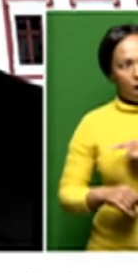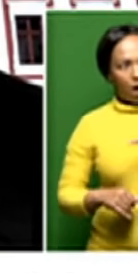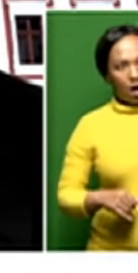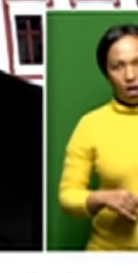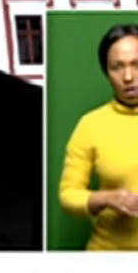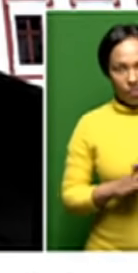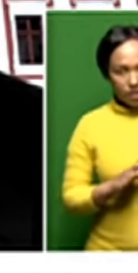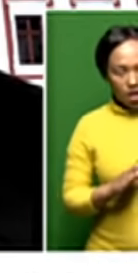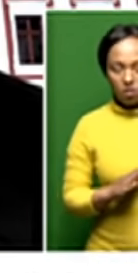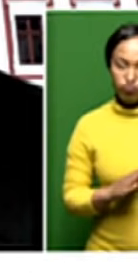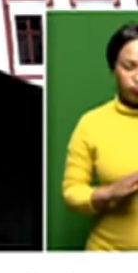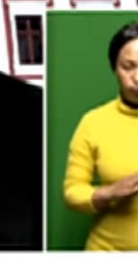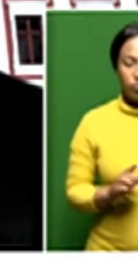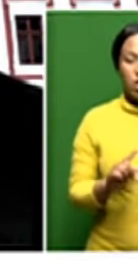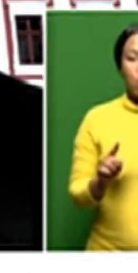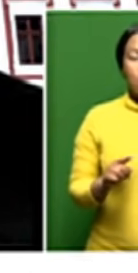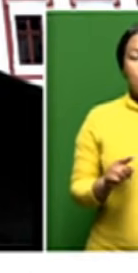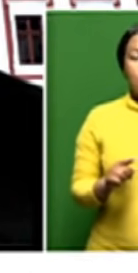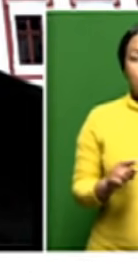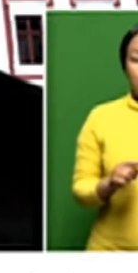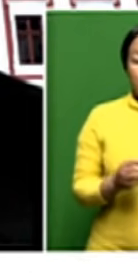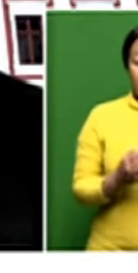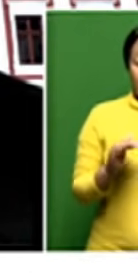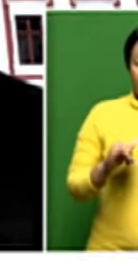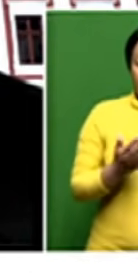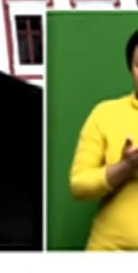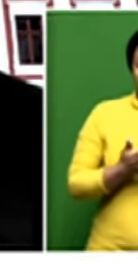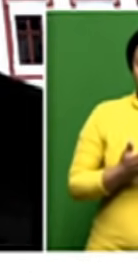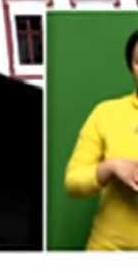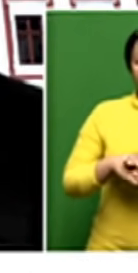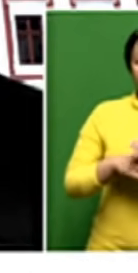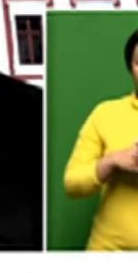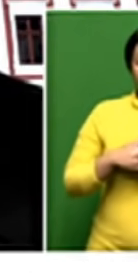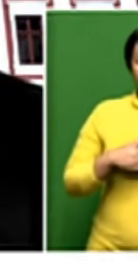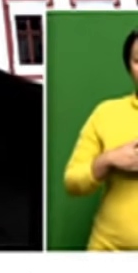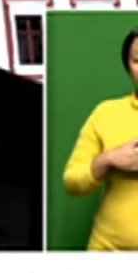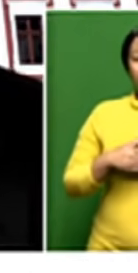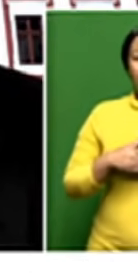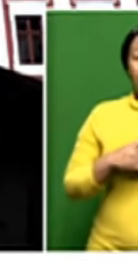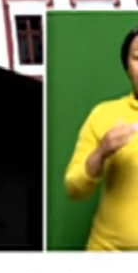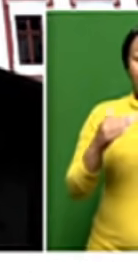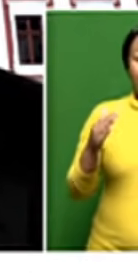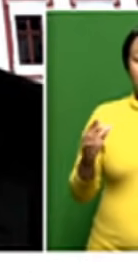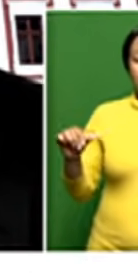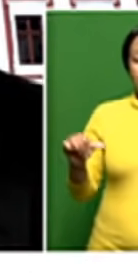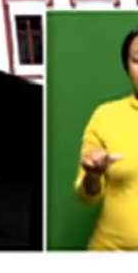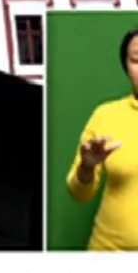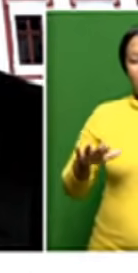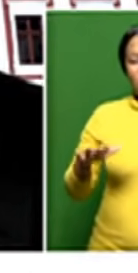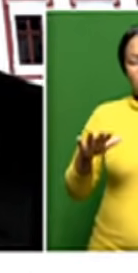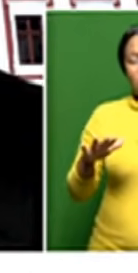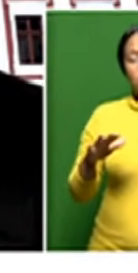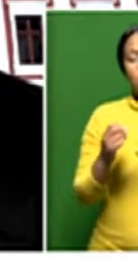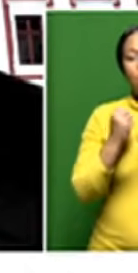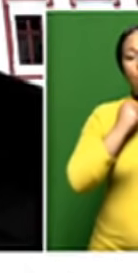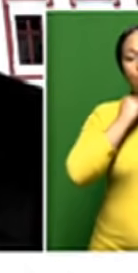on this one. So we'll wait on this week, hopefully lots of developments coming out of that. And then when the House resumes on the 18th of August, perhaps